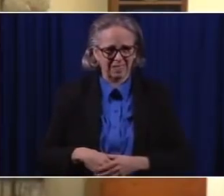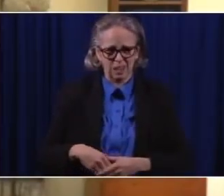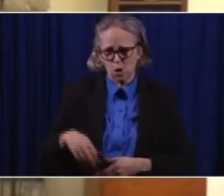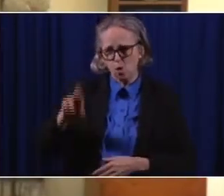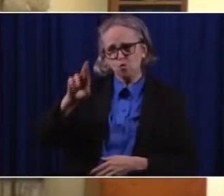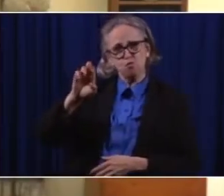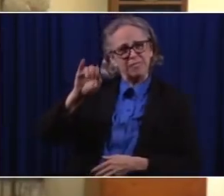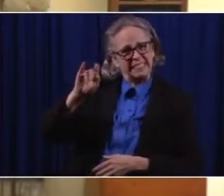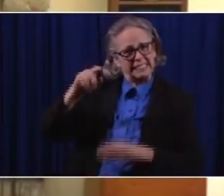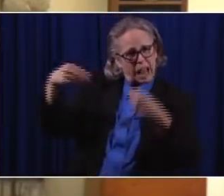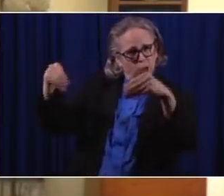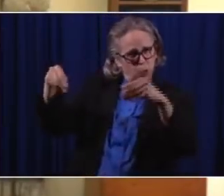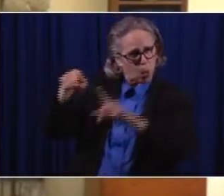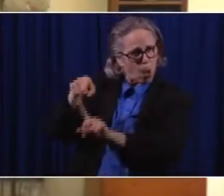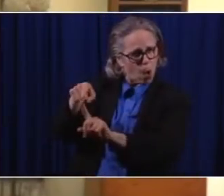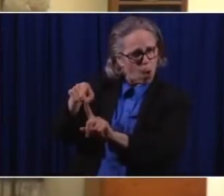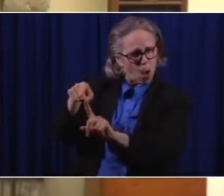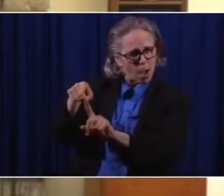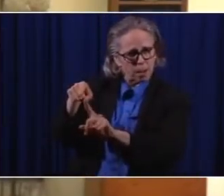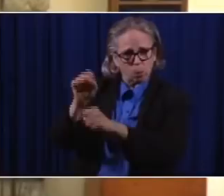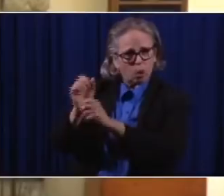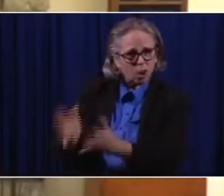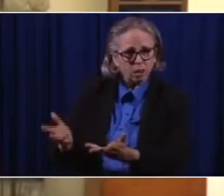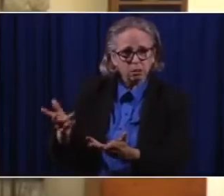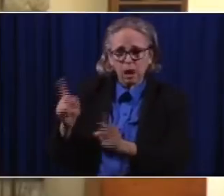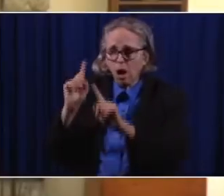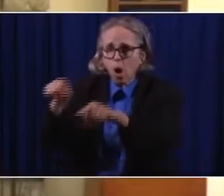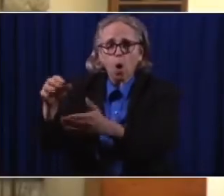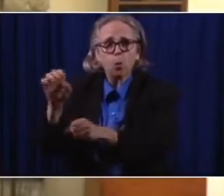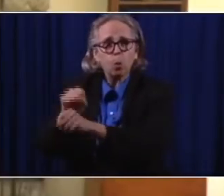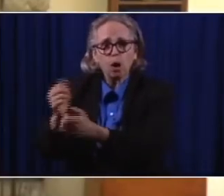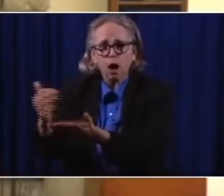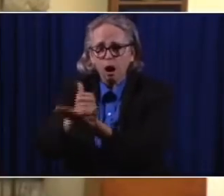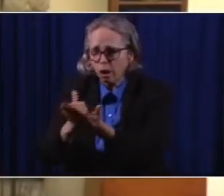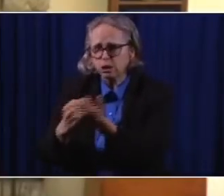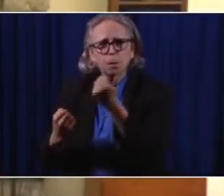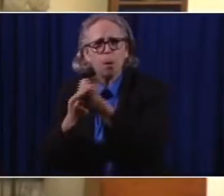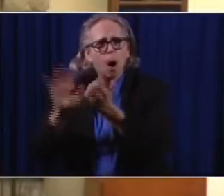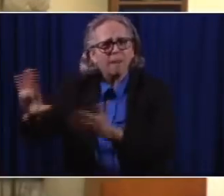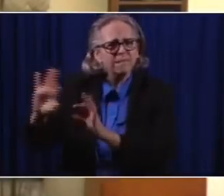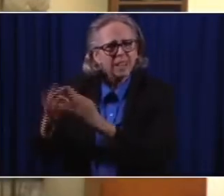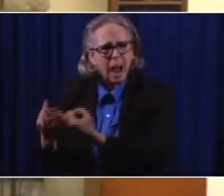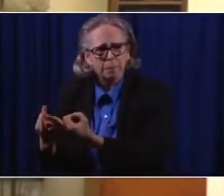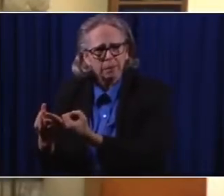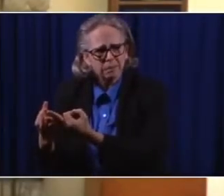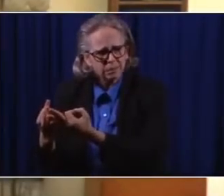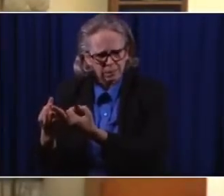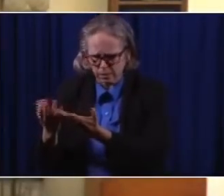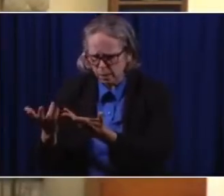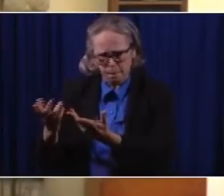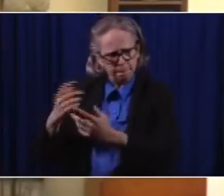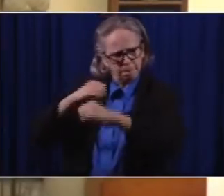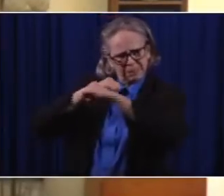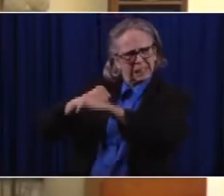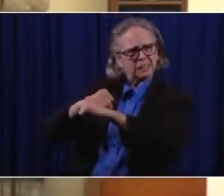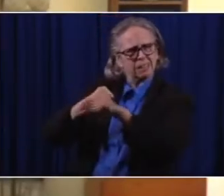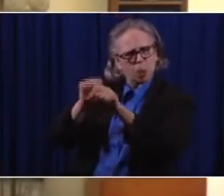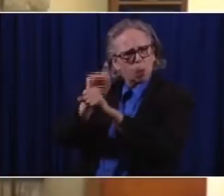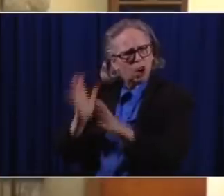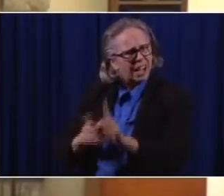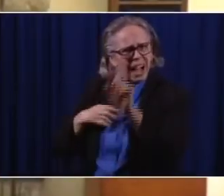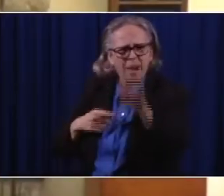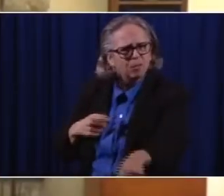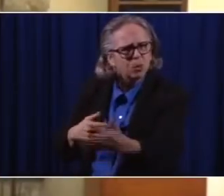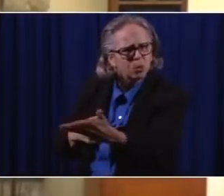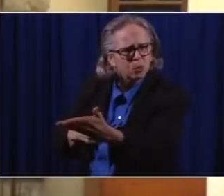that they be protected. It's equally important for someone who's going out shopping that they know that no matter